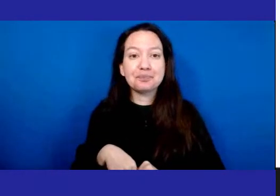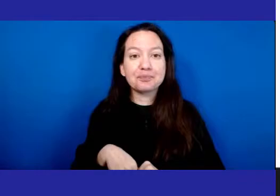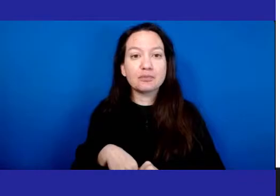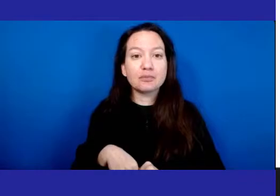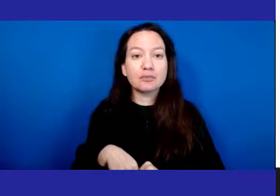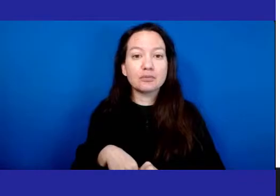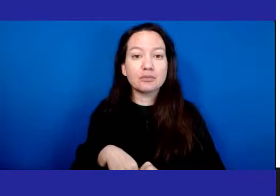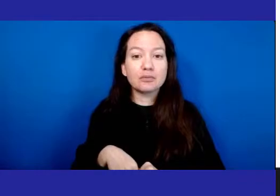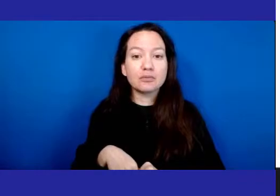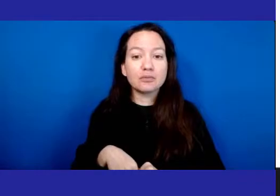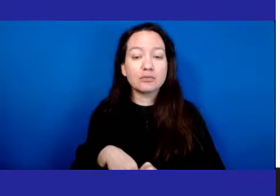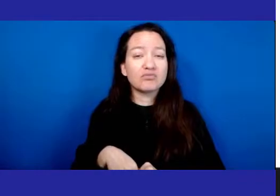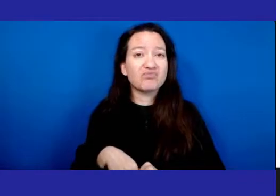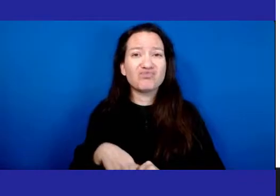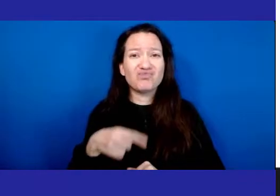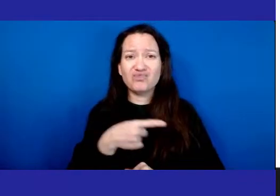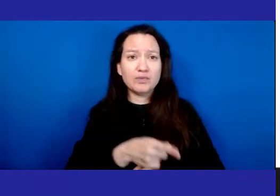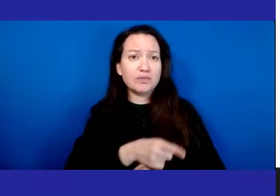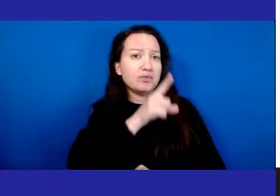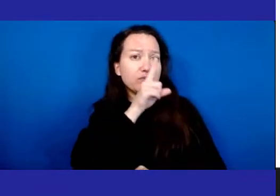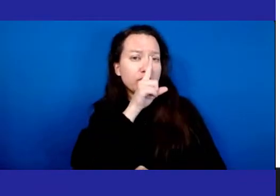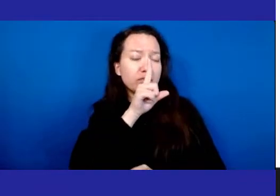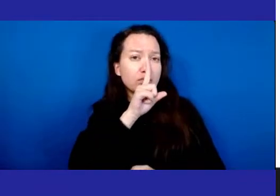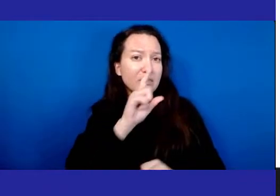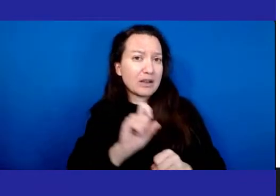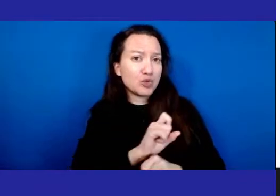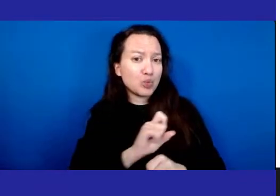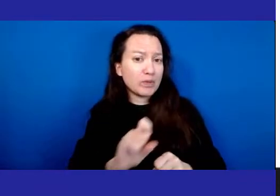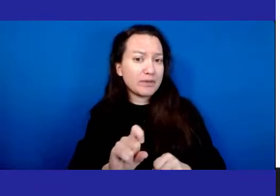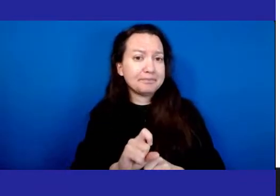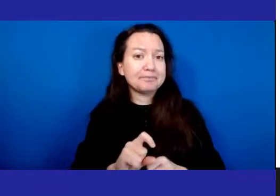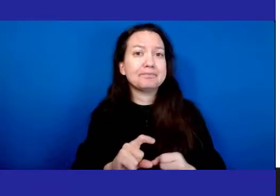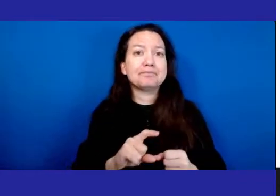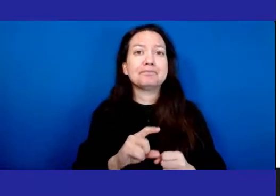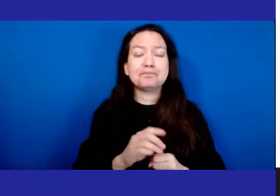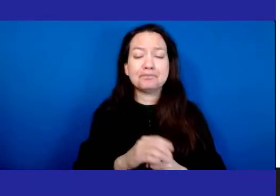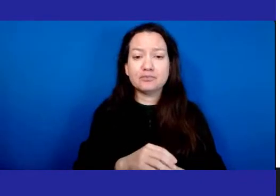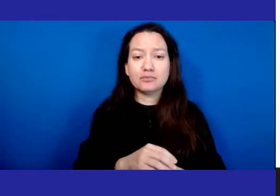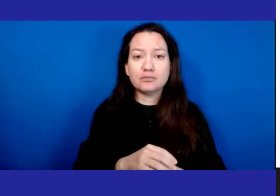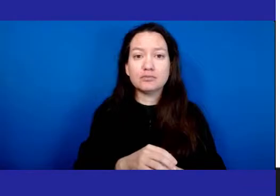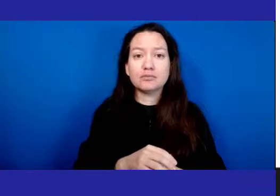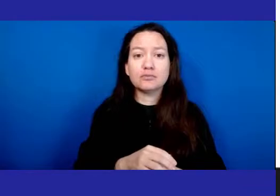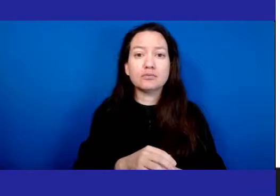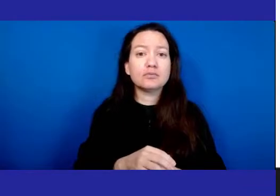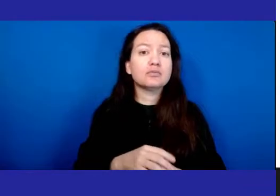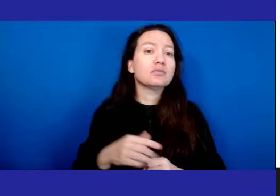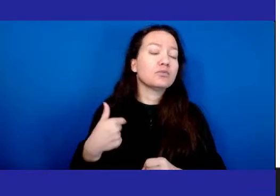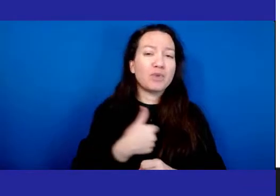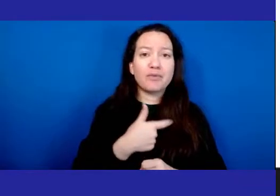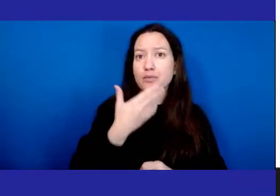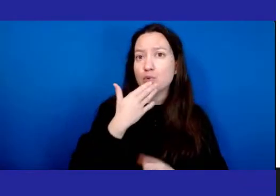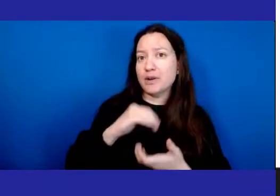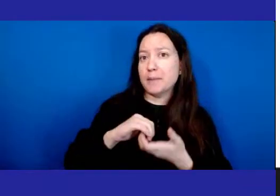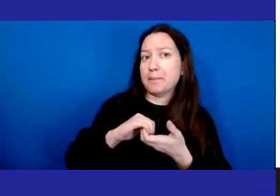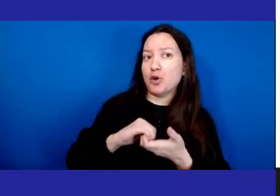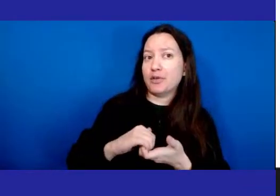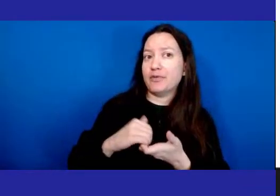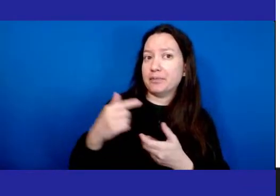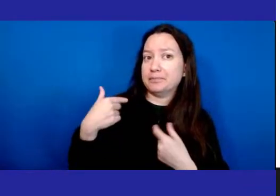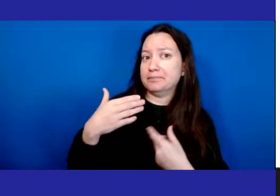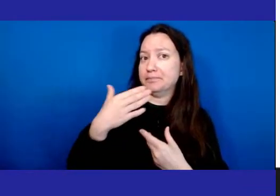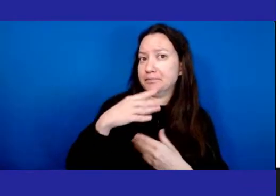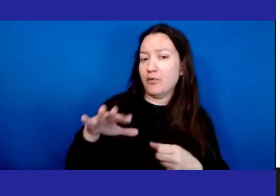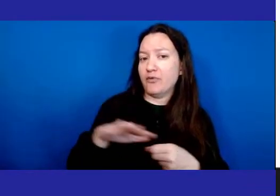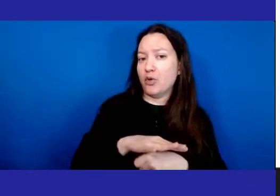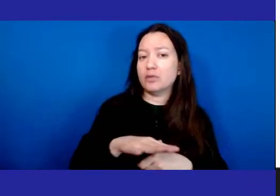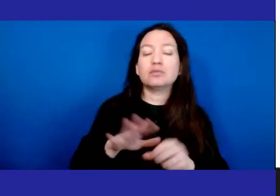It doesn't. This doesn't say. Yeah, the actual Wendy's really led this, but we've been good partners. I would think the whole way. Oh, excellent partners. Thank you.